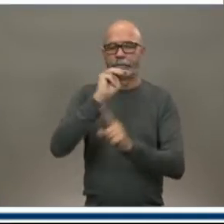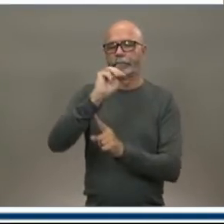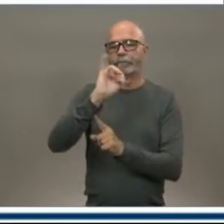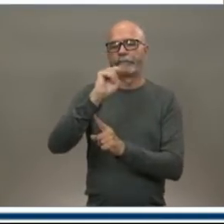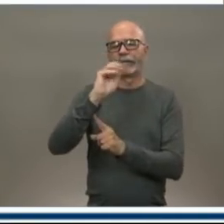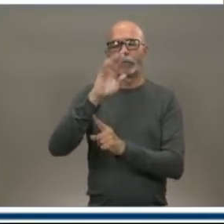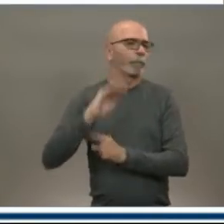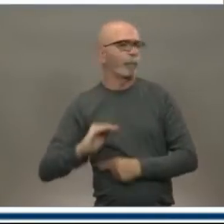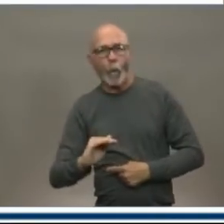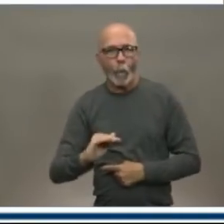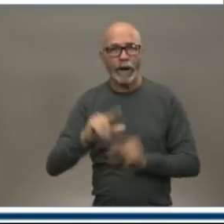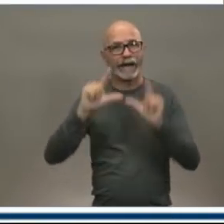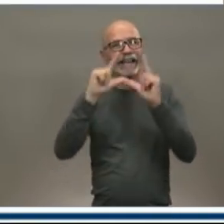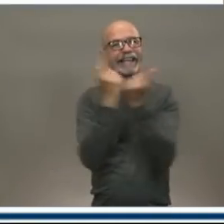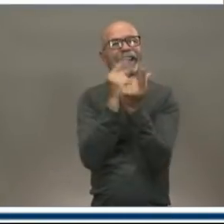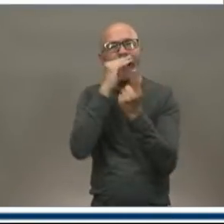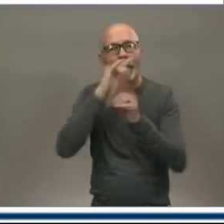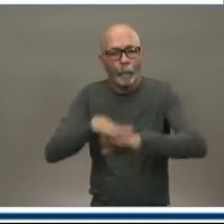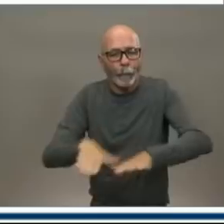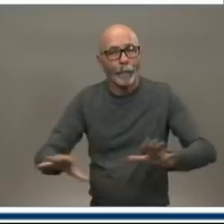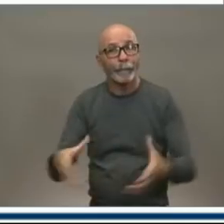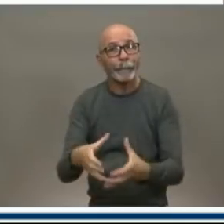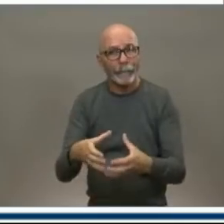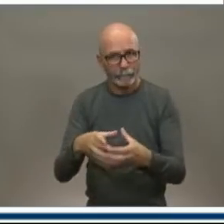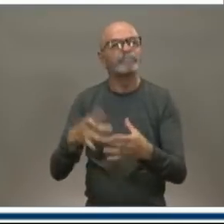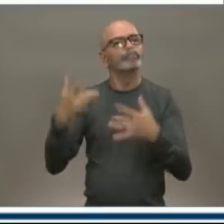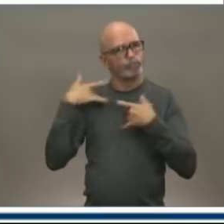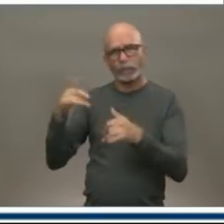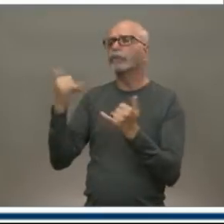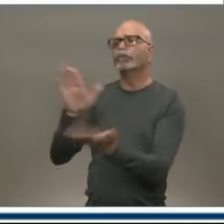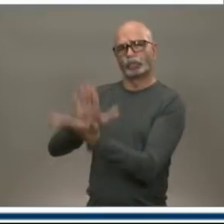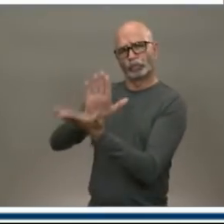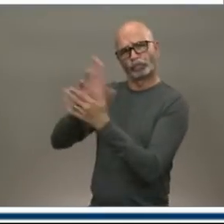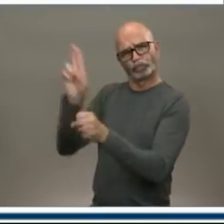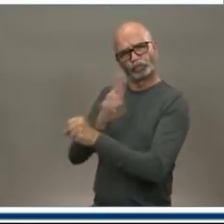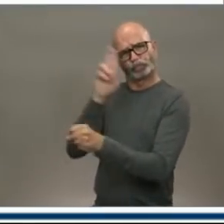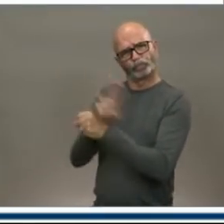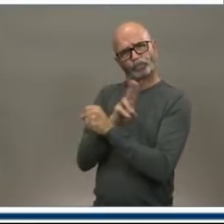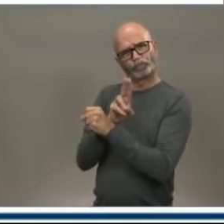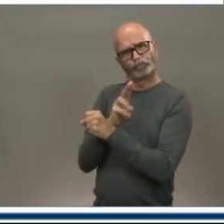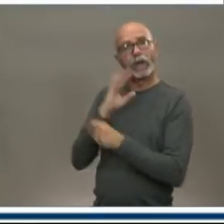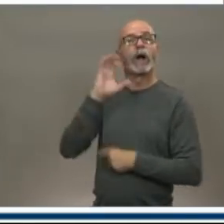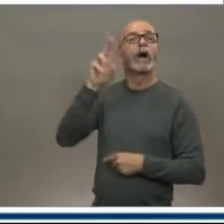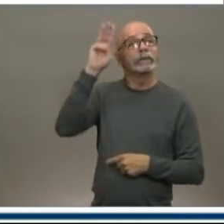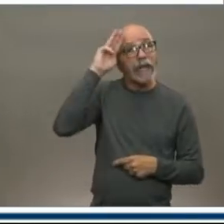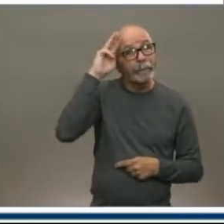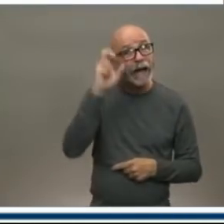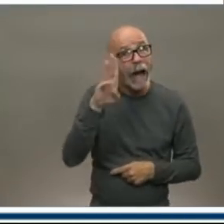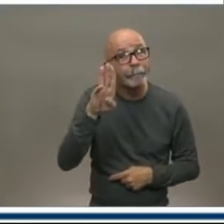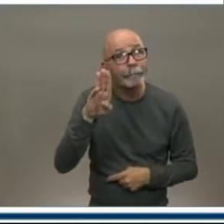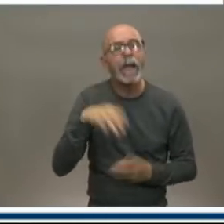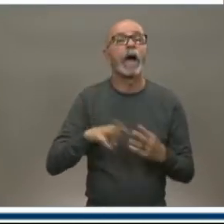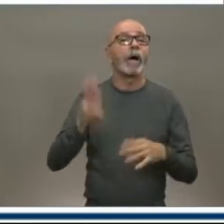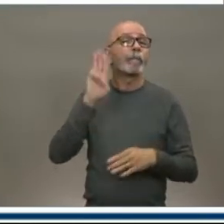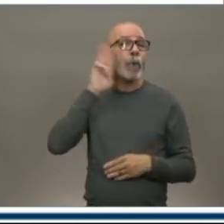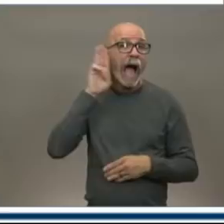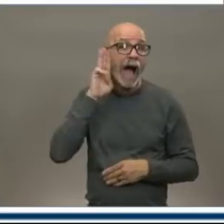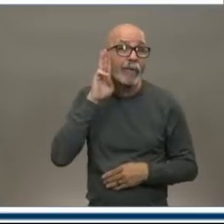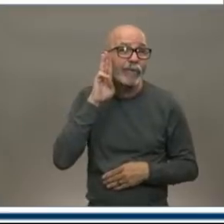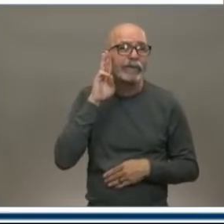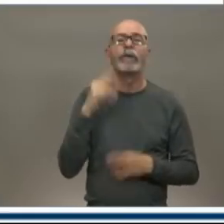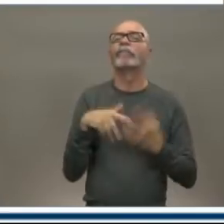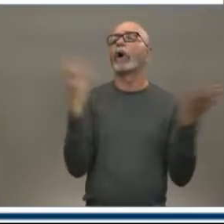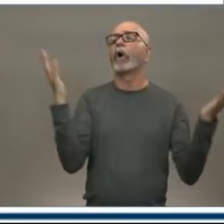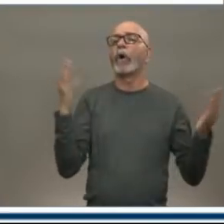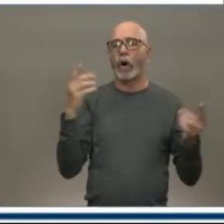for sports, other ways that groups get together, Cubs, Brownies, arts groups, all those kind of things. So we